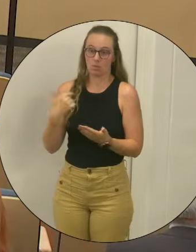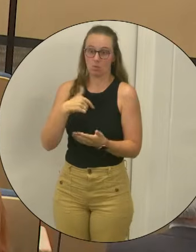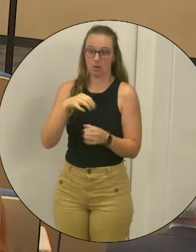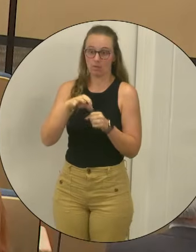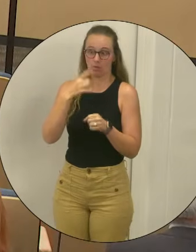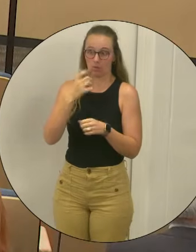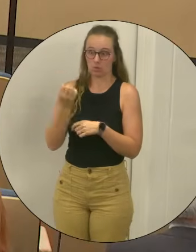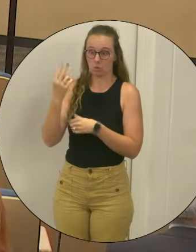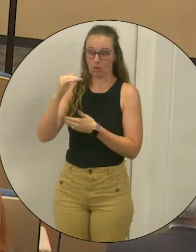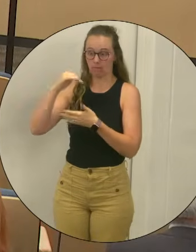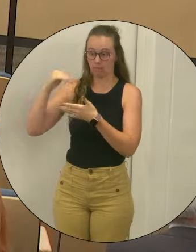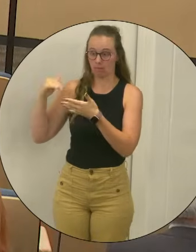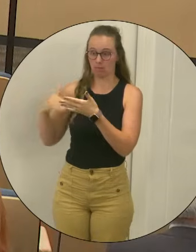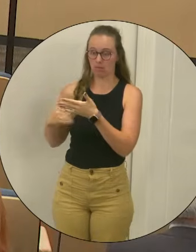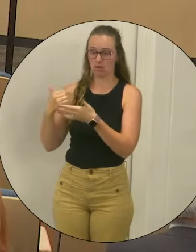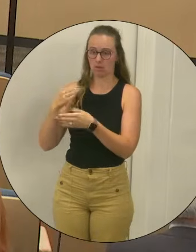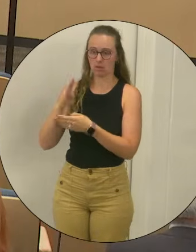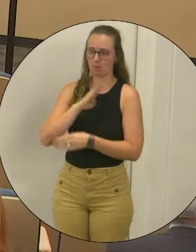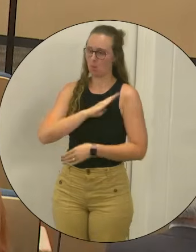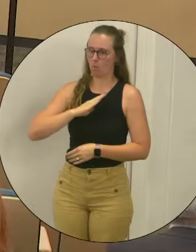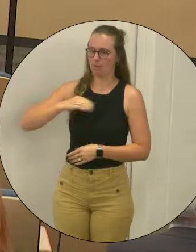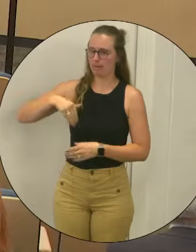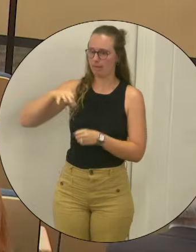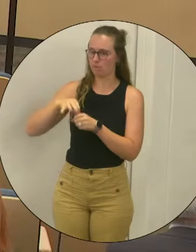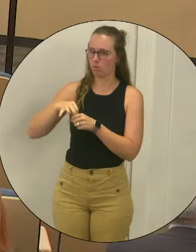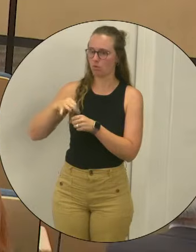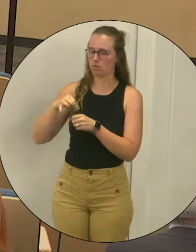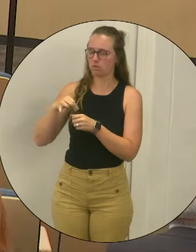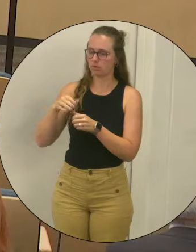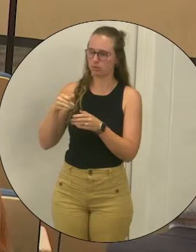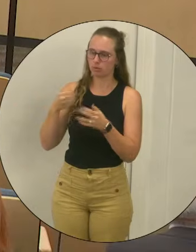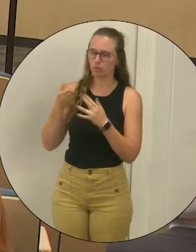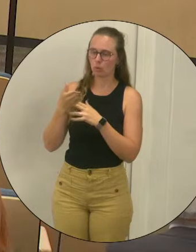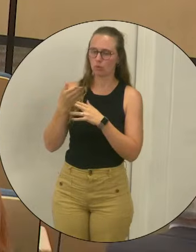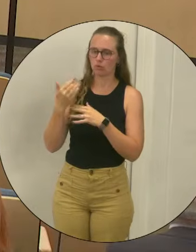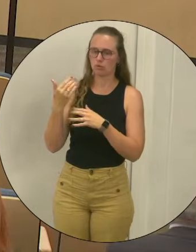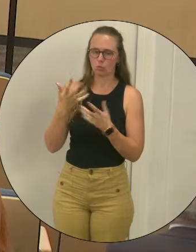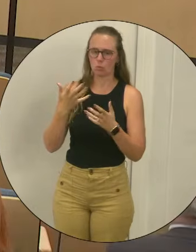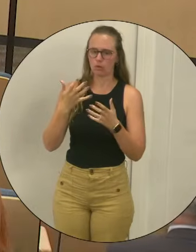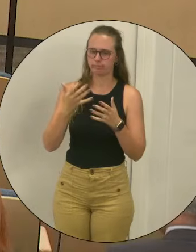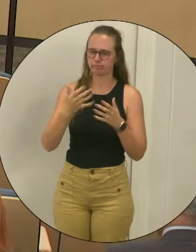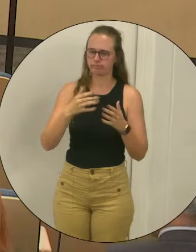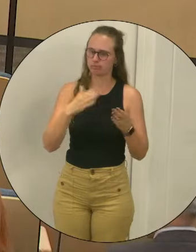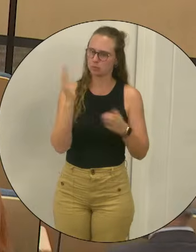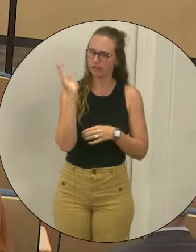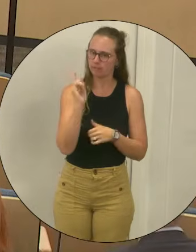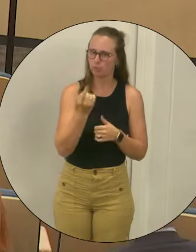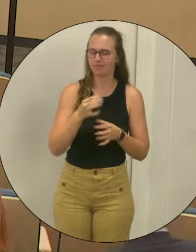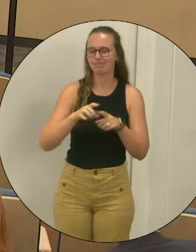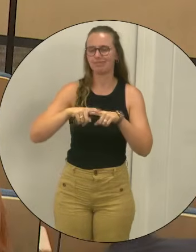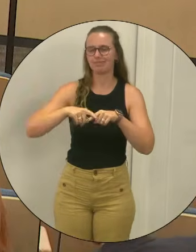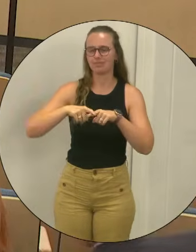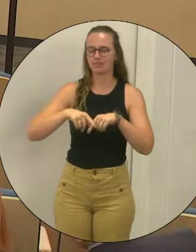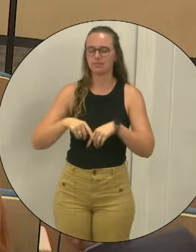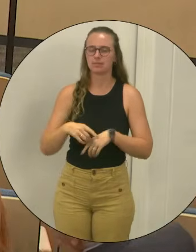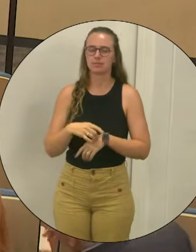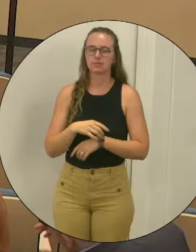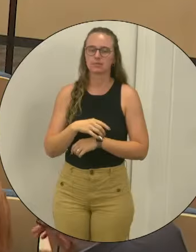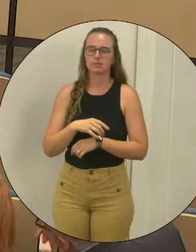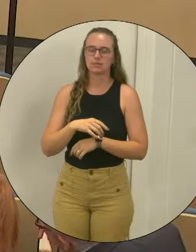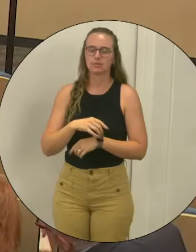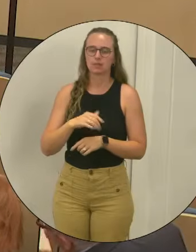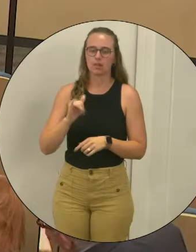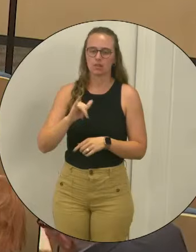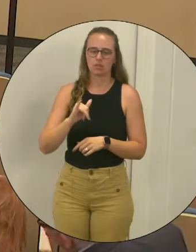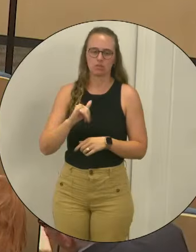12 because the board doesn't vote, doesn't vote through the ones that were brought in first. It just depends. But it's the will of